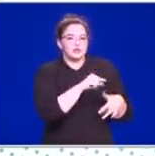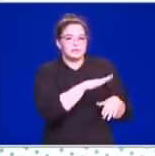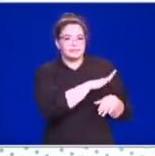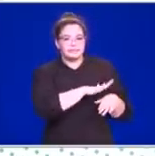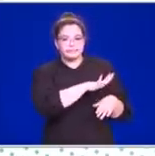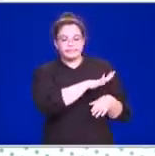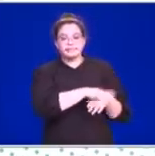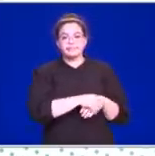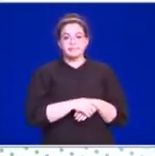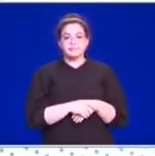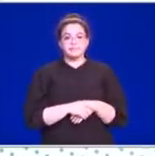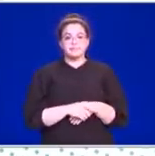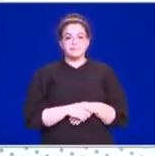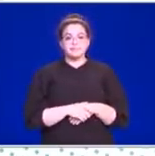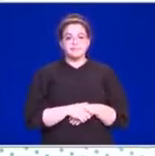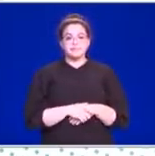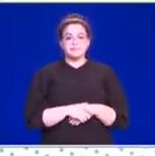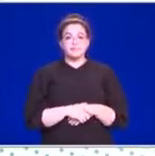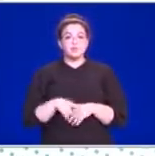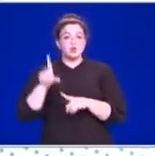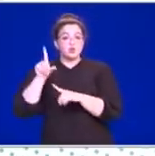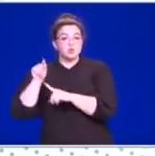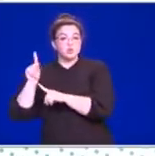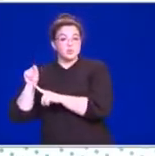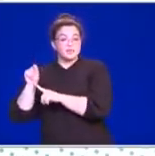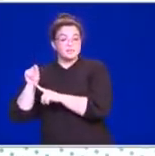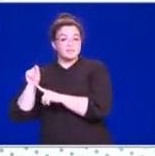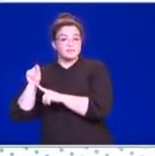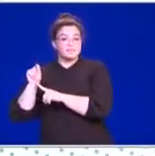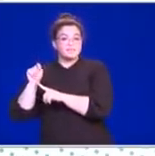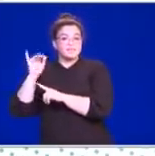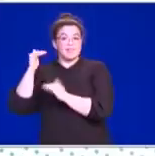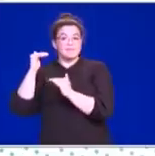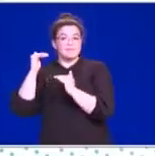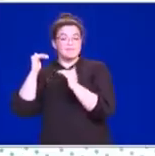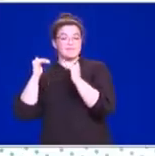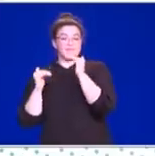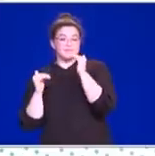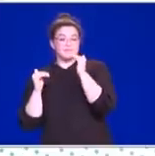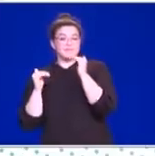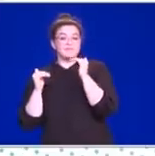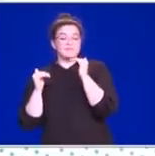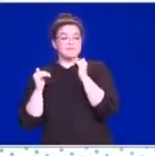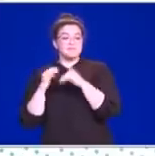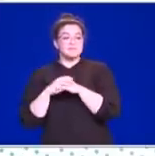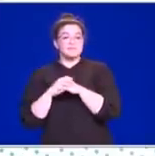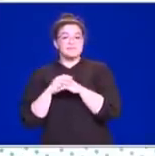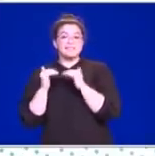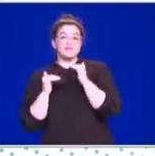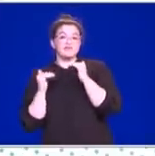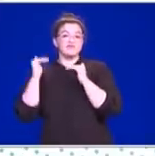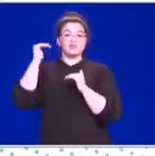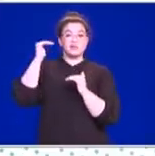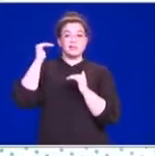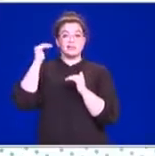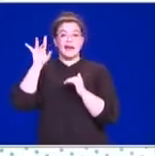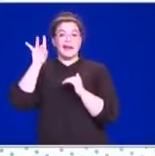left. By 2020, the proportion of the U.S. population in metro areas increased